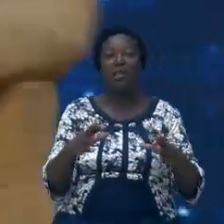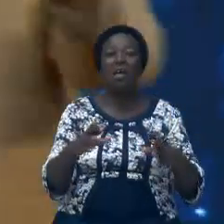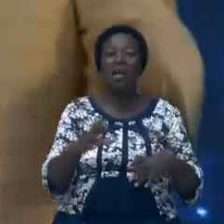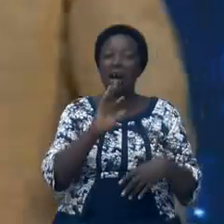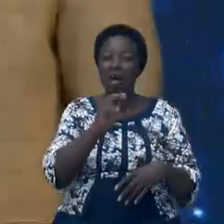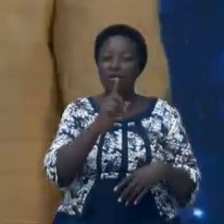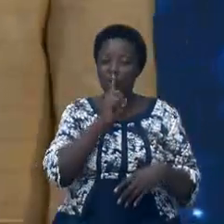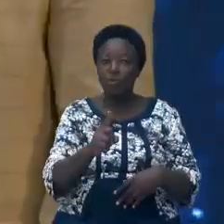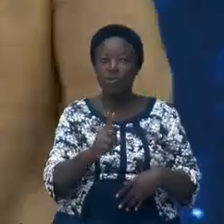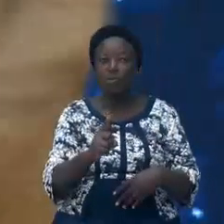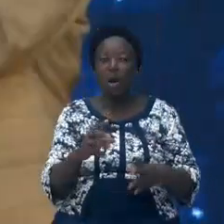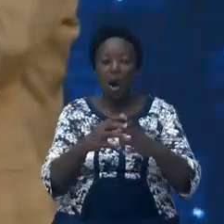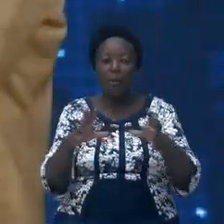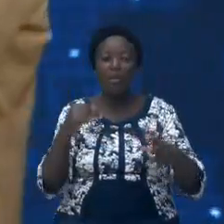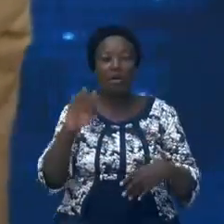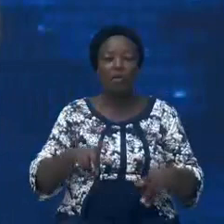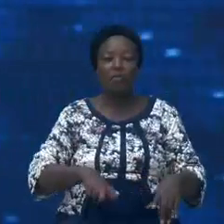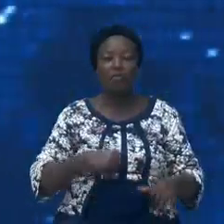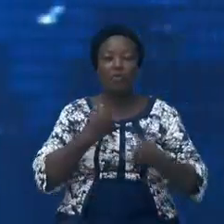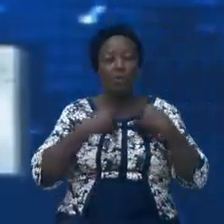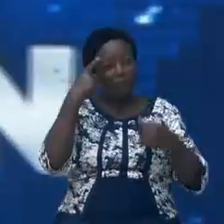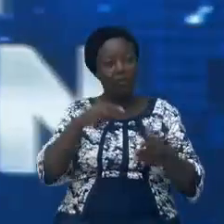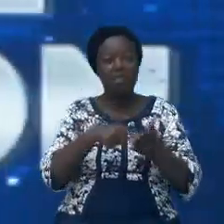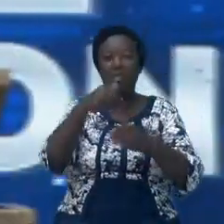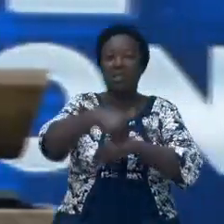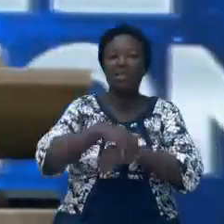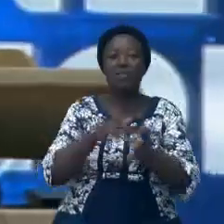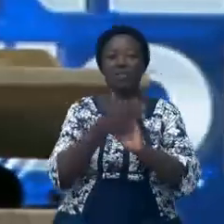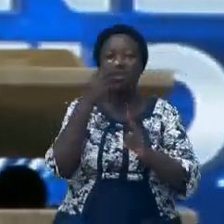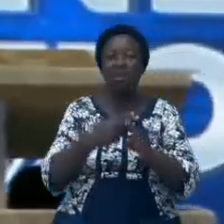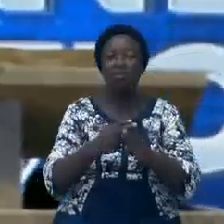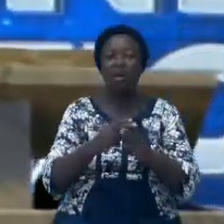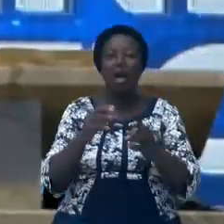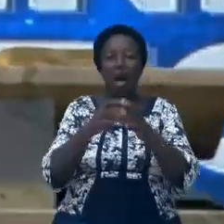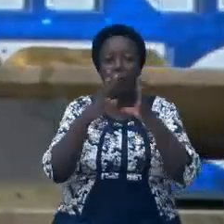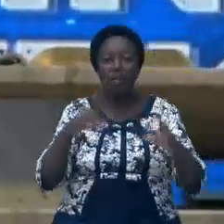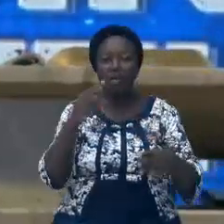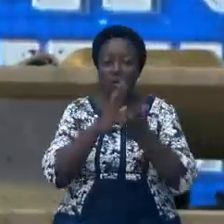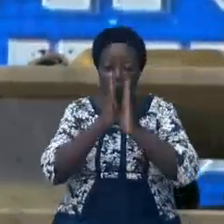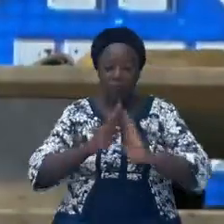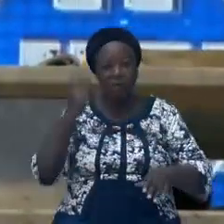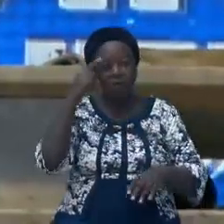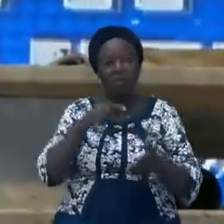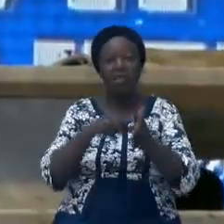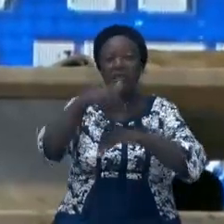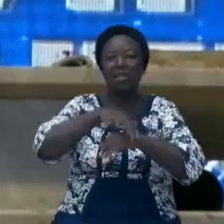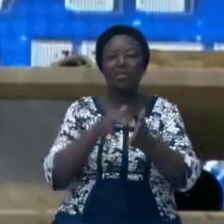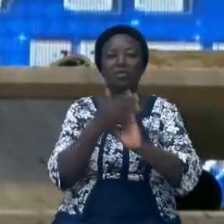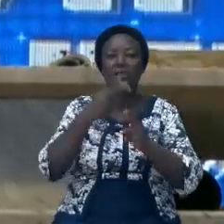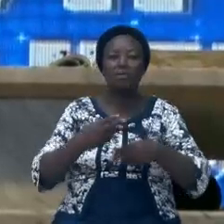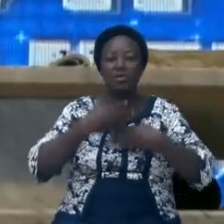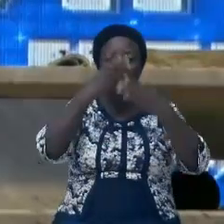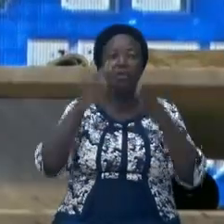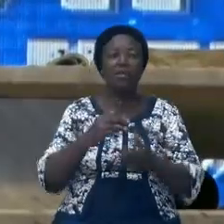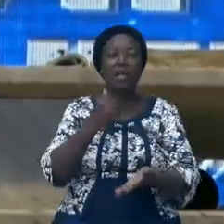abundance assured. Abundance of joy for you tonight. Abundance of peace for you tonight.